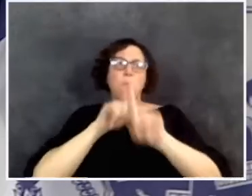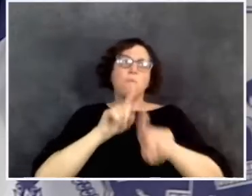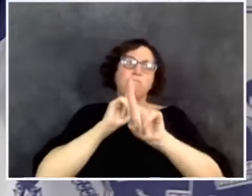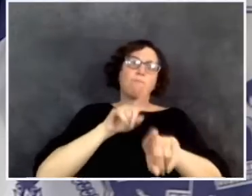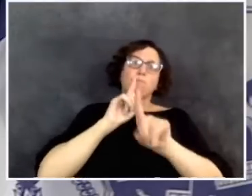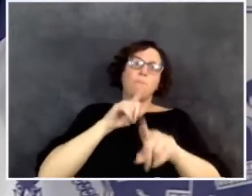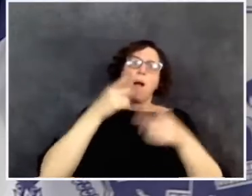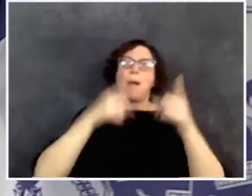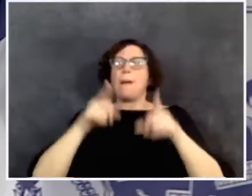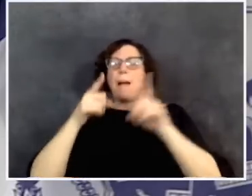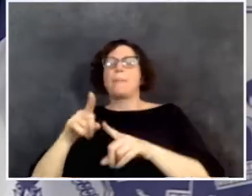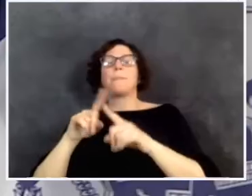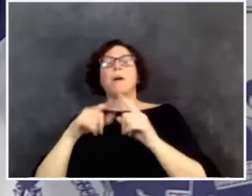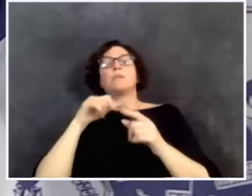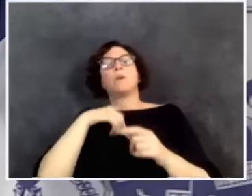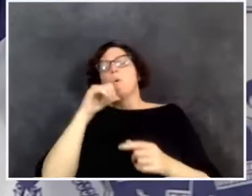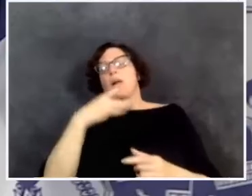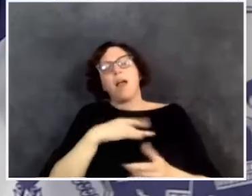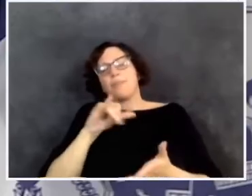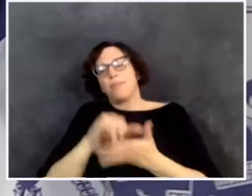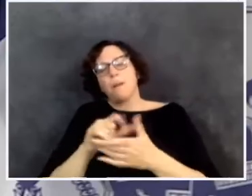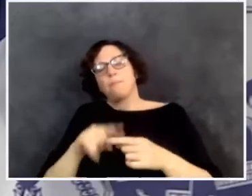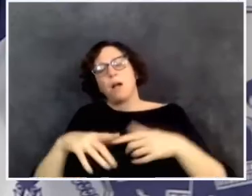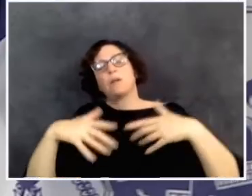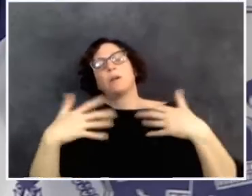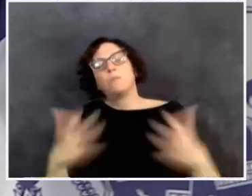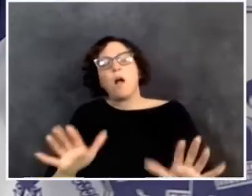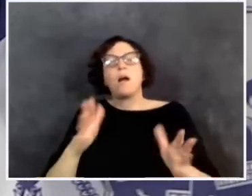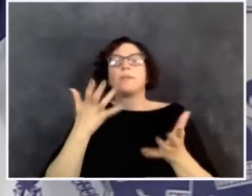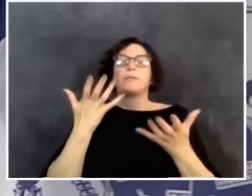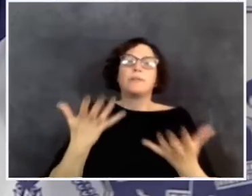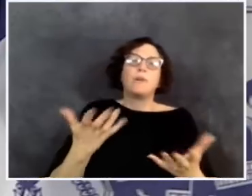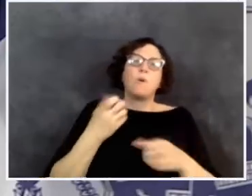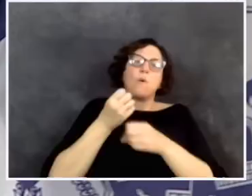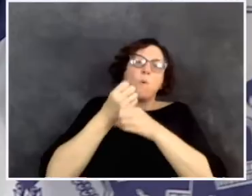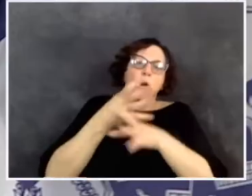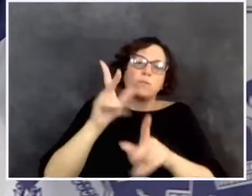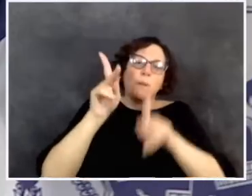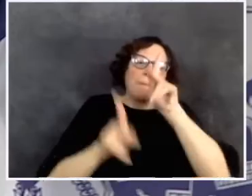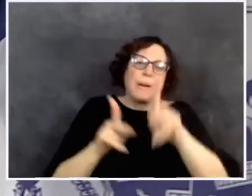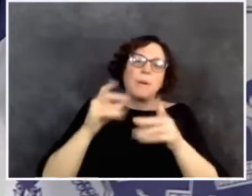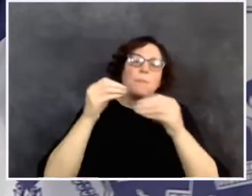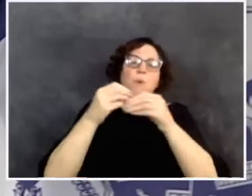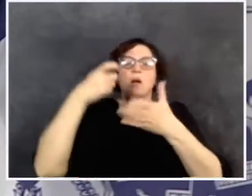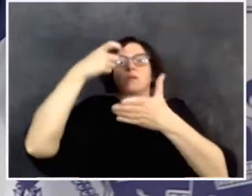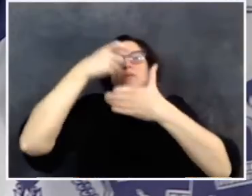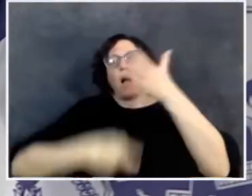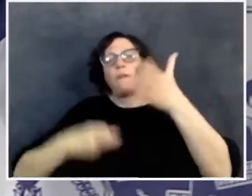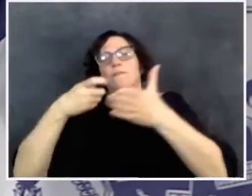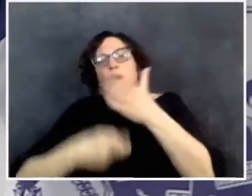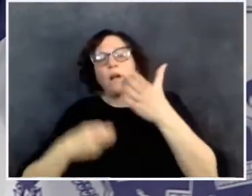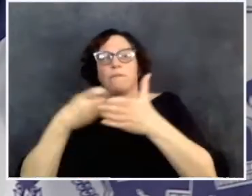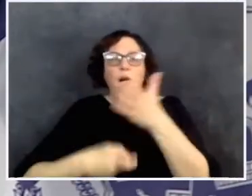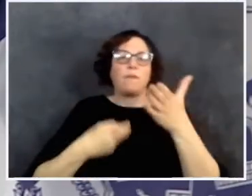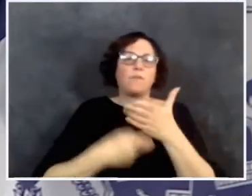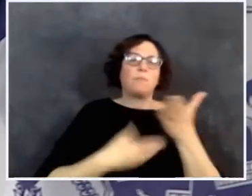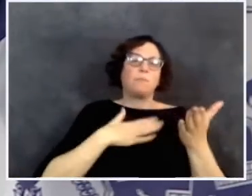it. No one wants to see someone get a $1,000 fine. No one wants to see this kind